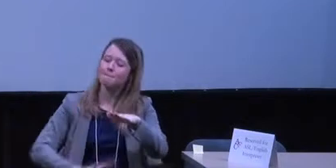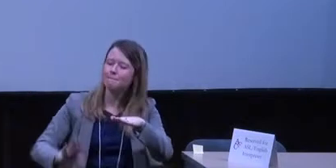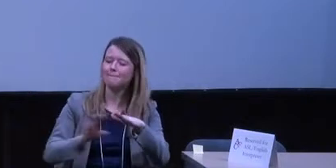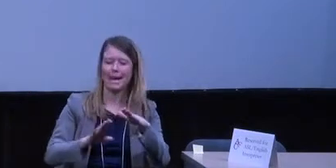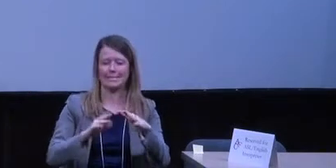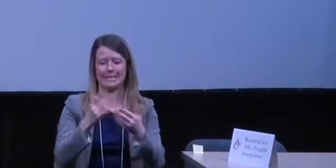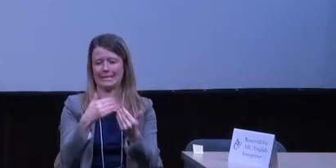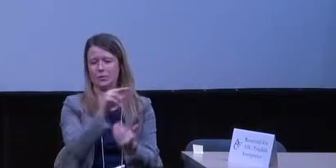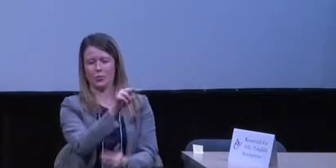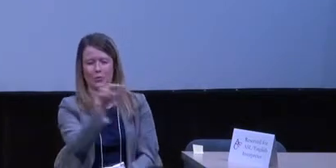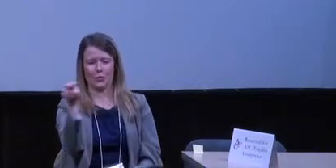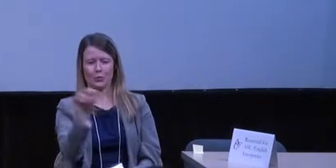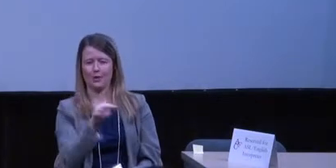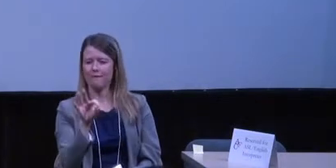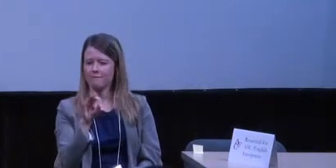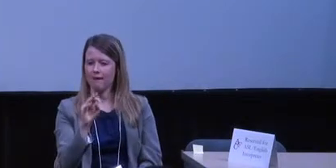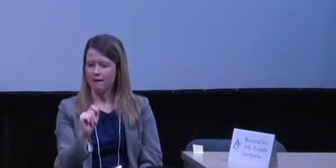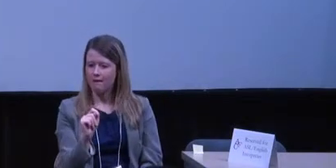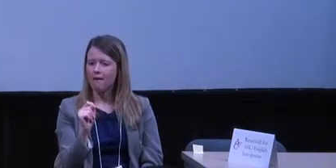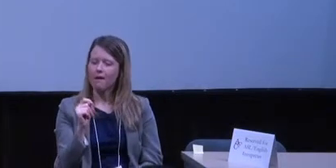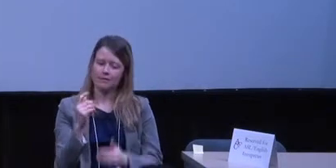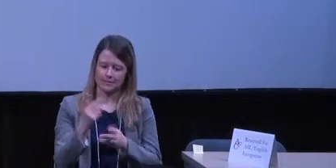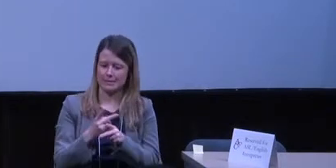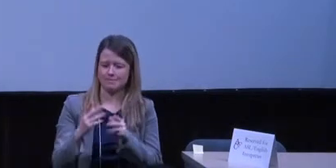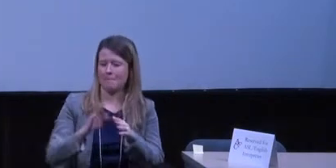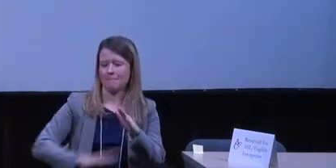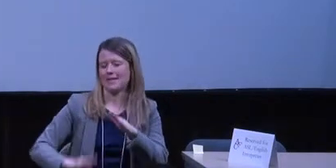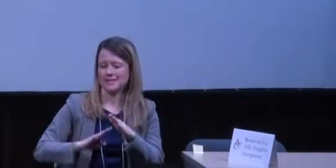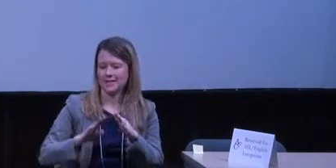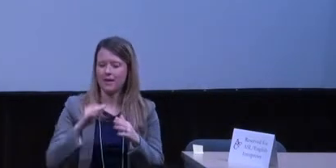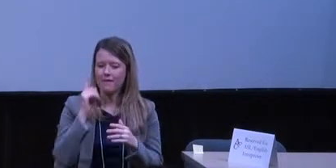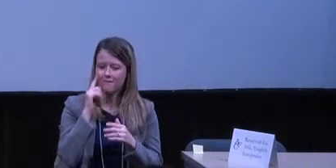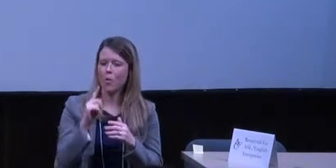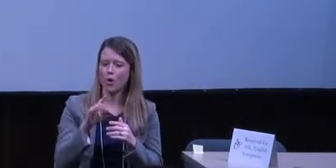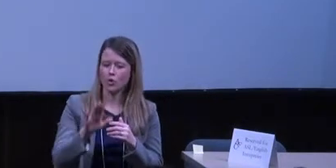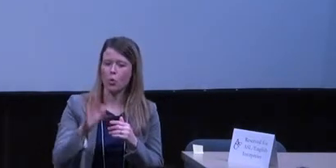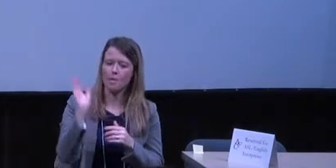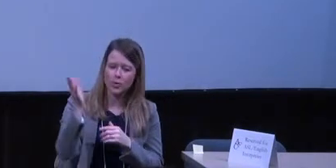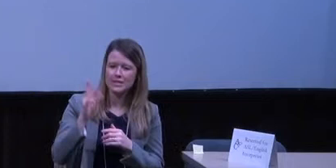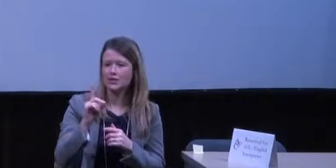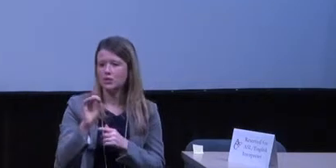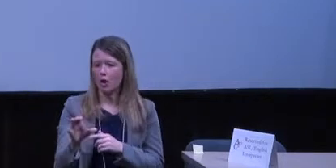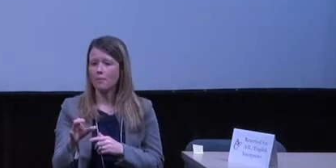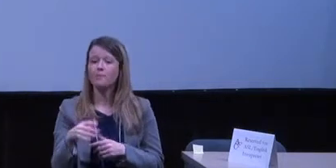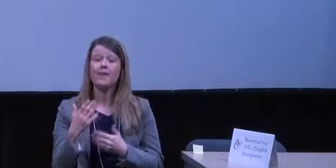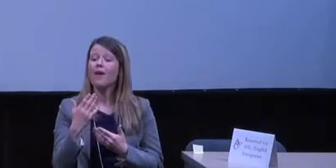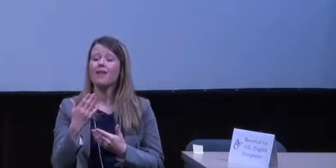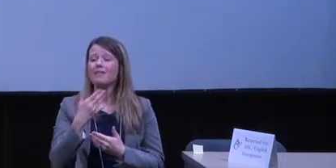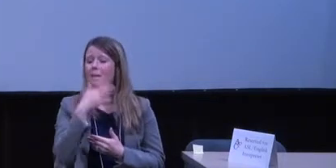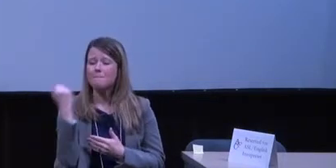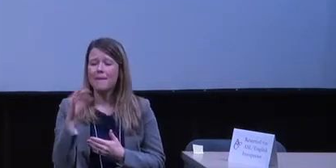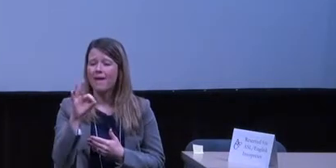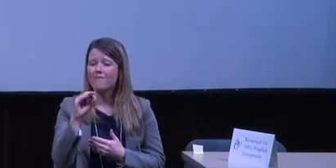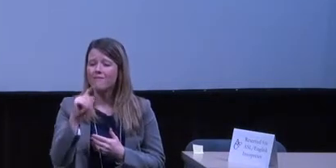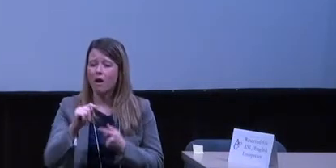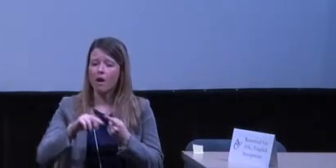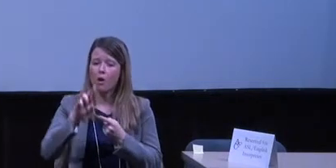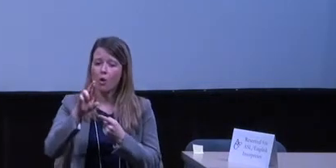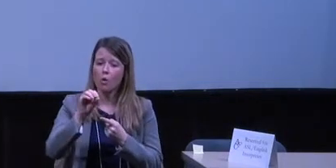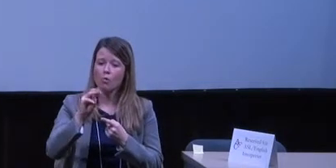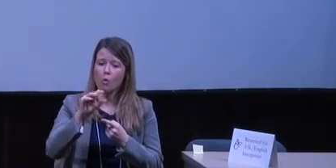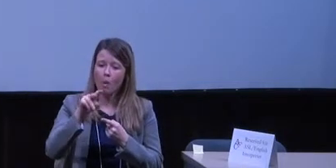ones throughout your presentations and or documents. The suggested fonts are Roman, Arial,